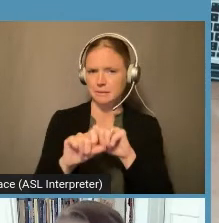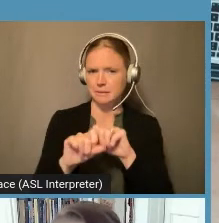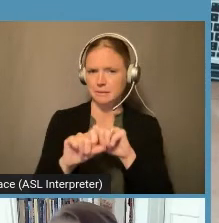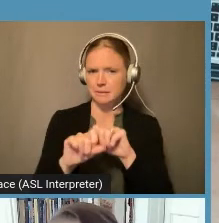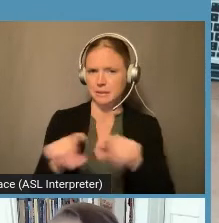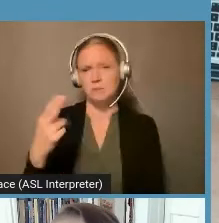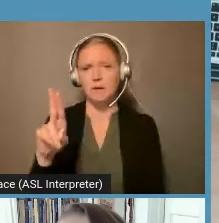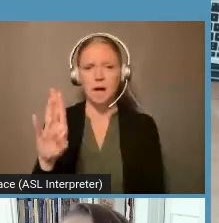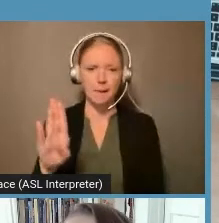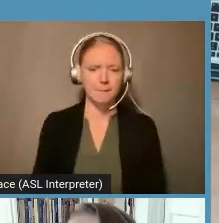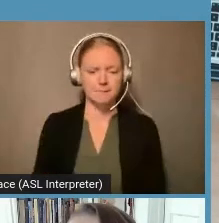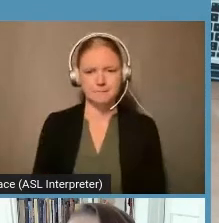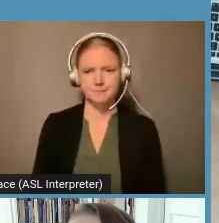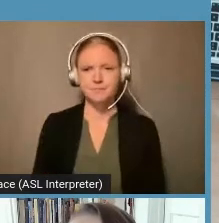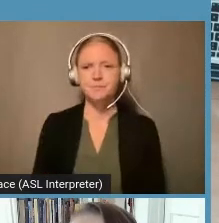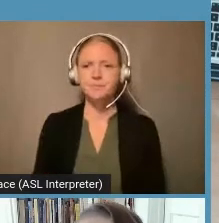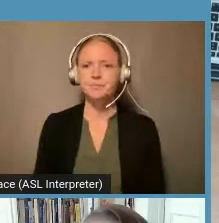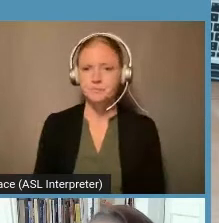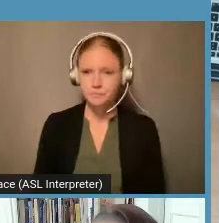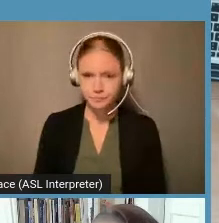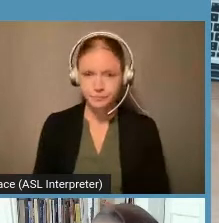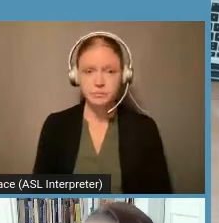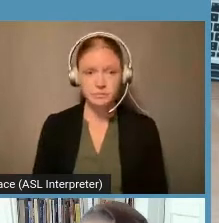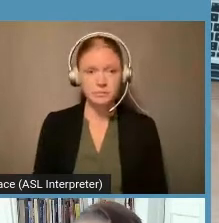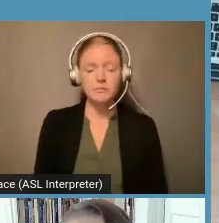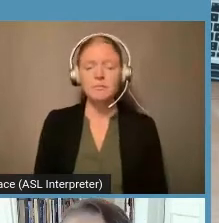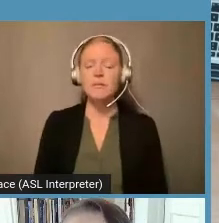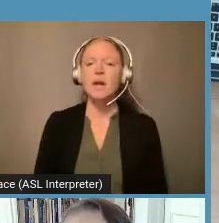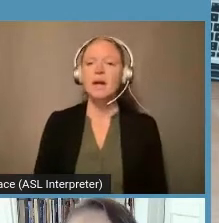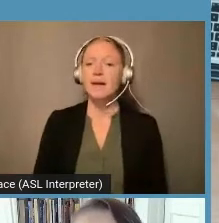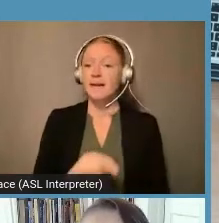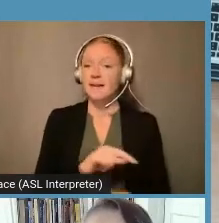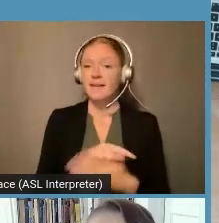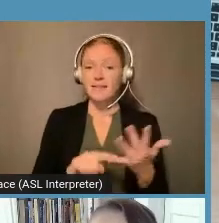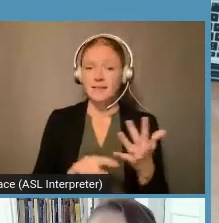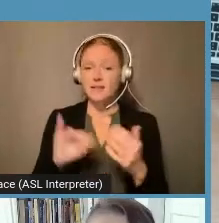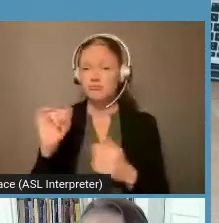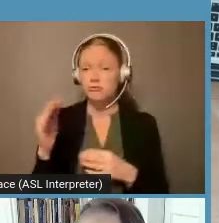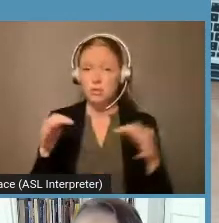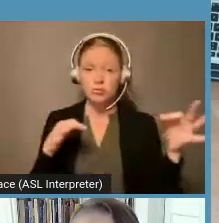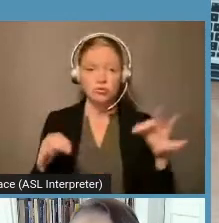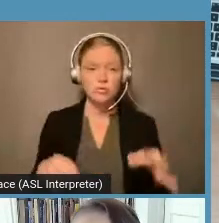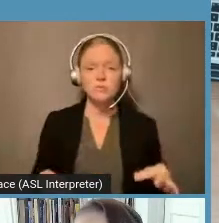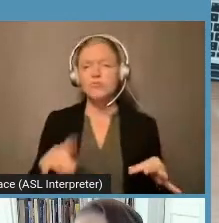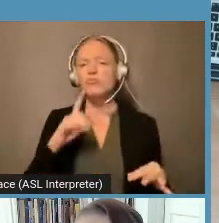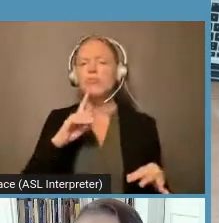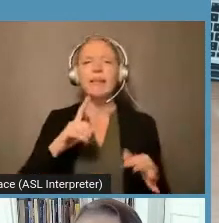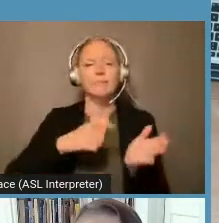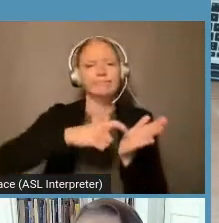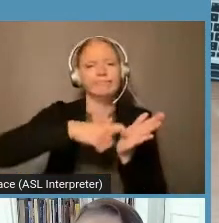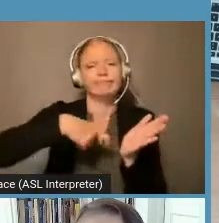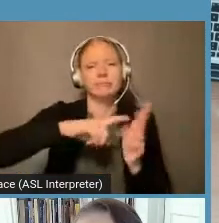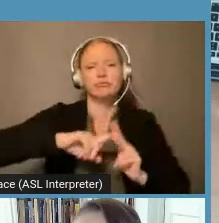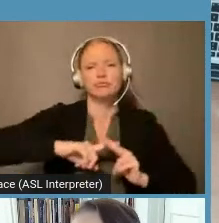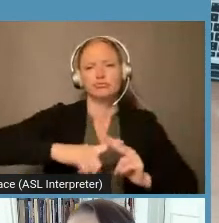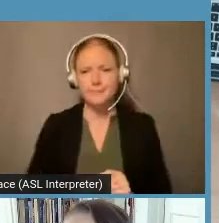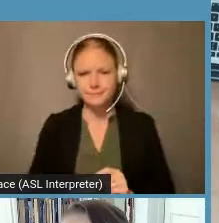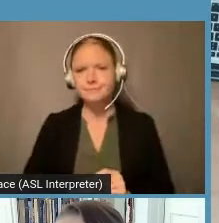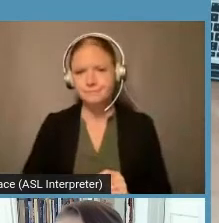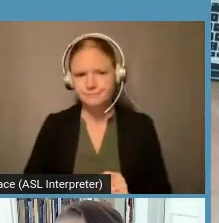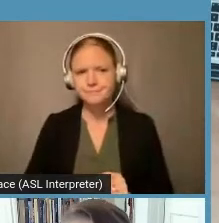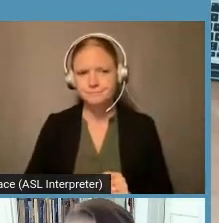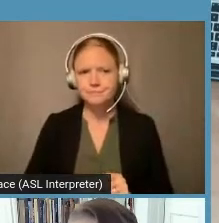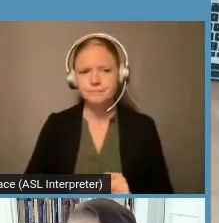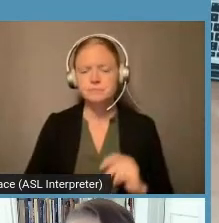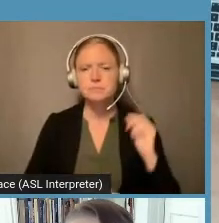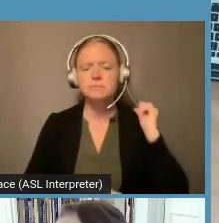as well. So these job descriptions are intended to be a place to start. With each one of